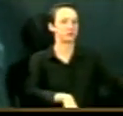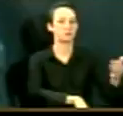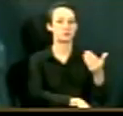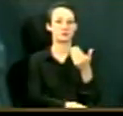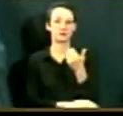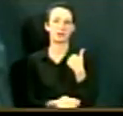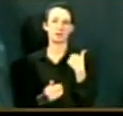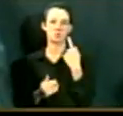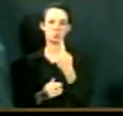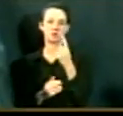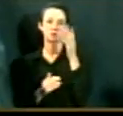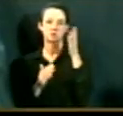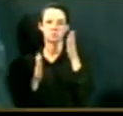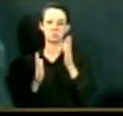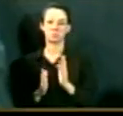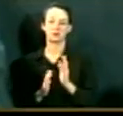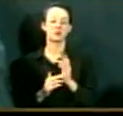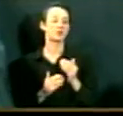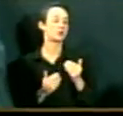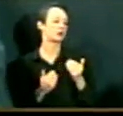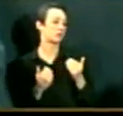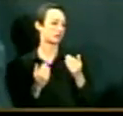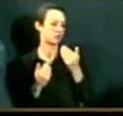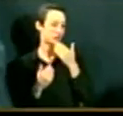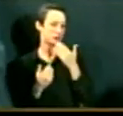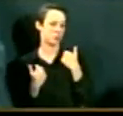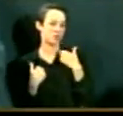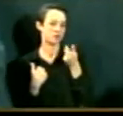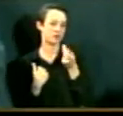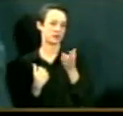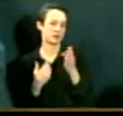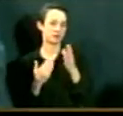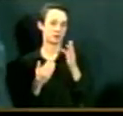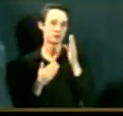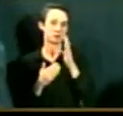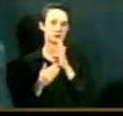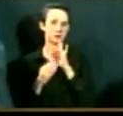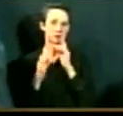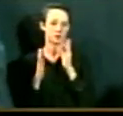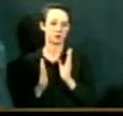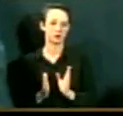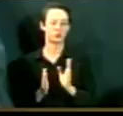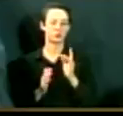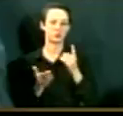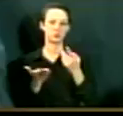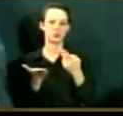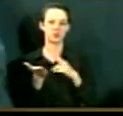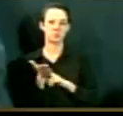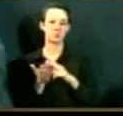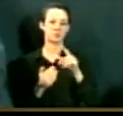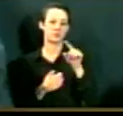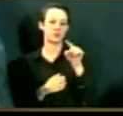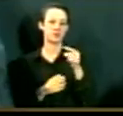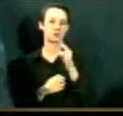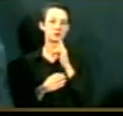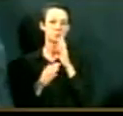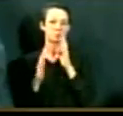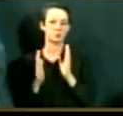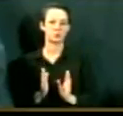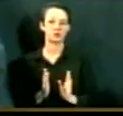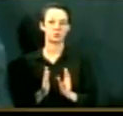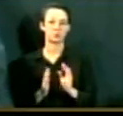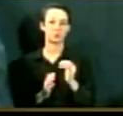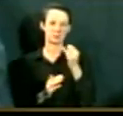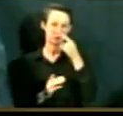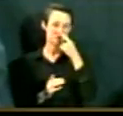Roundtree. Thank you, Madam Chair. We have several speakers signed up for this agenda item. So our first speaker, if you would please, when